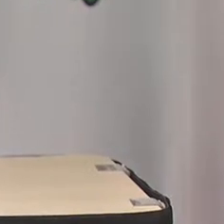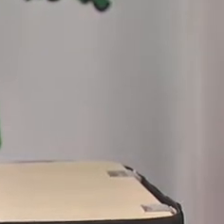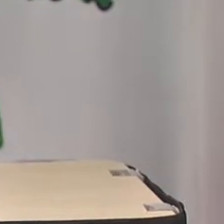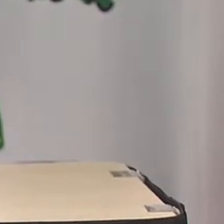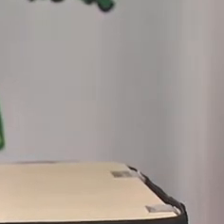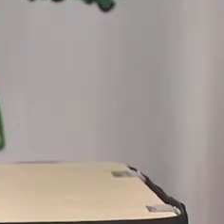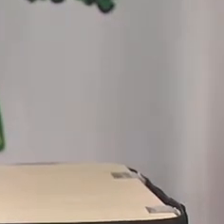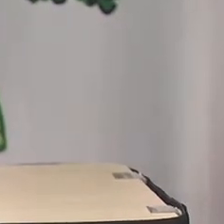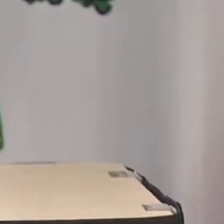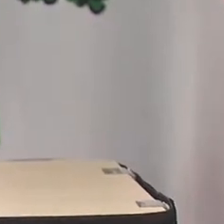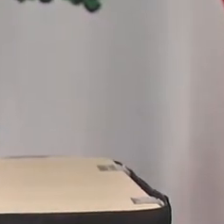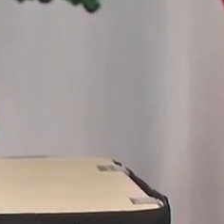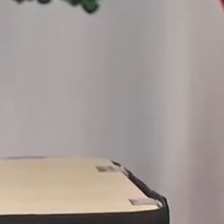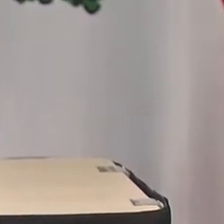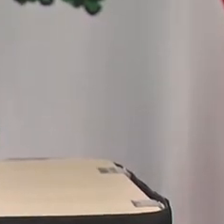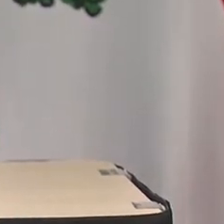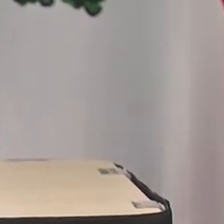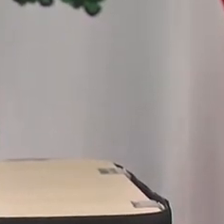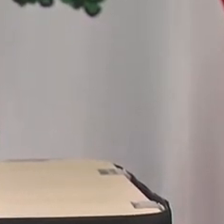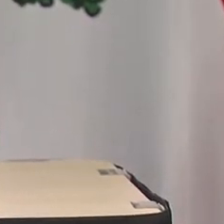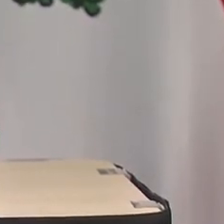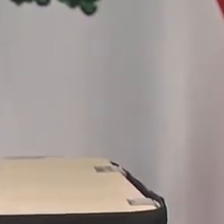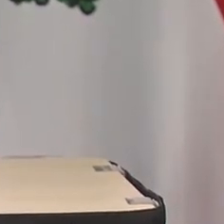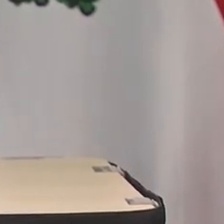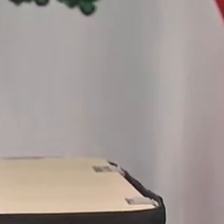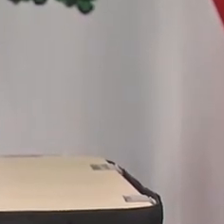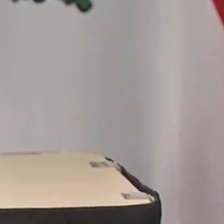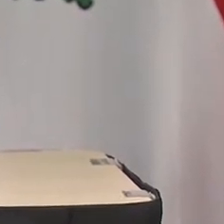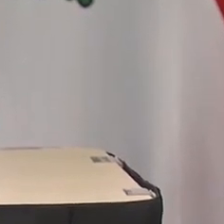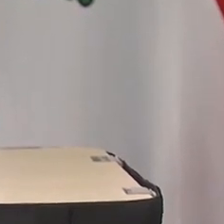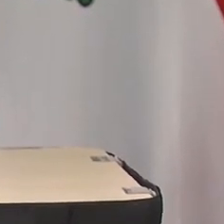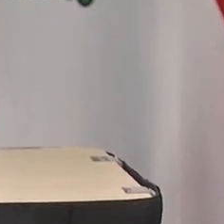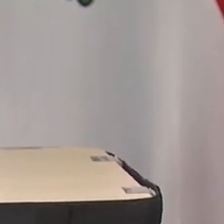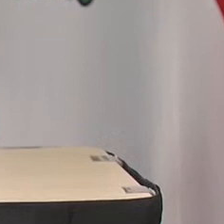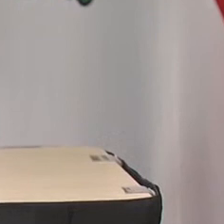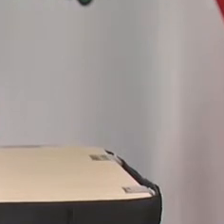All ready to go, everybody? Okay.